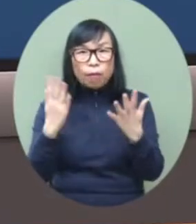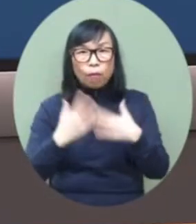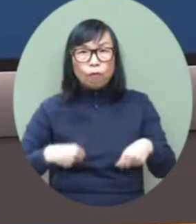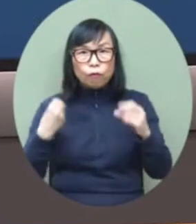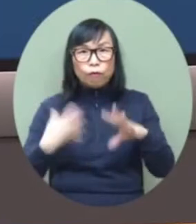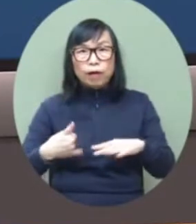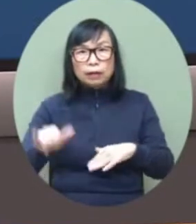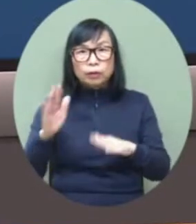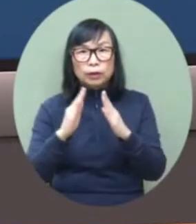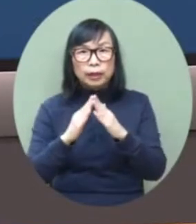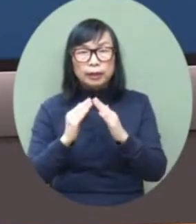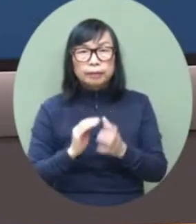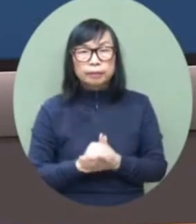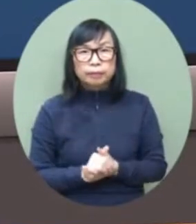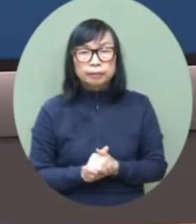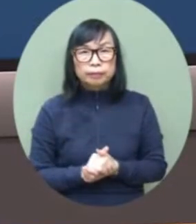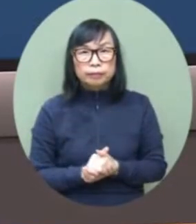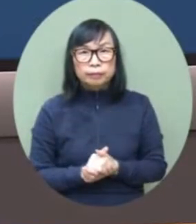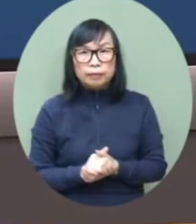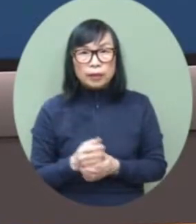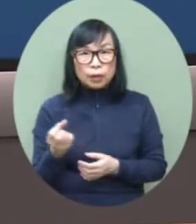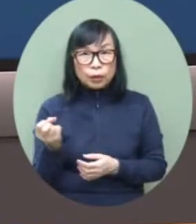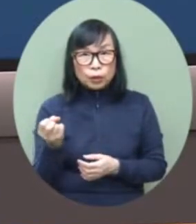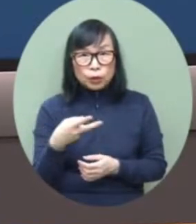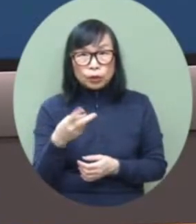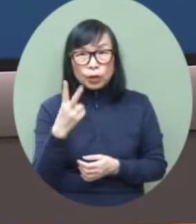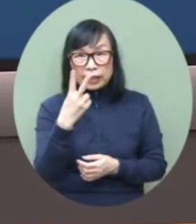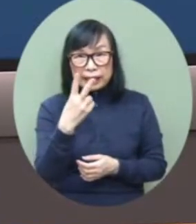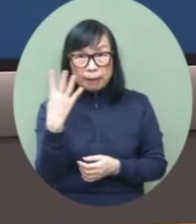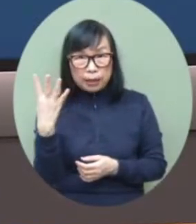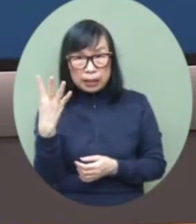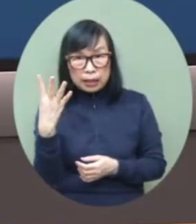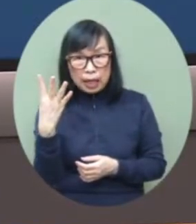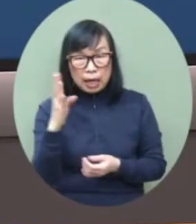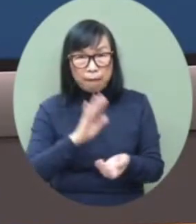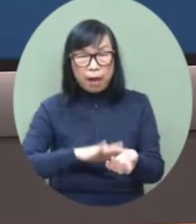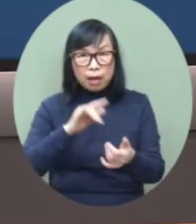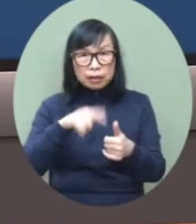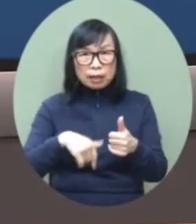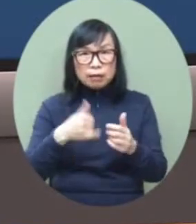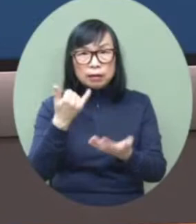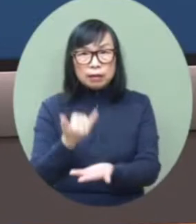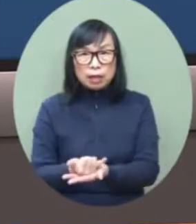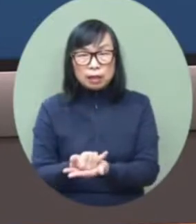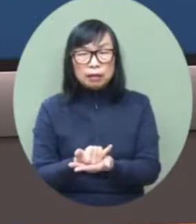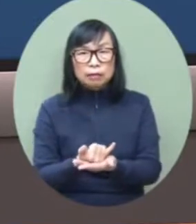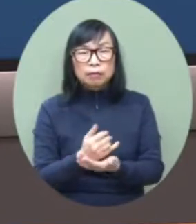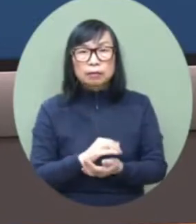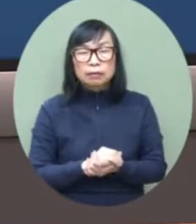214 patients who have recovered and discharged. We have an extra 24